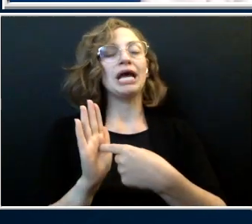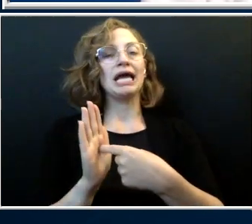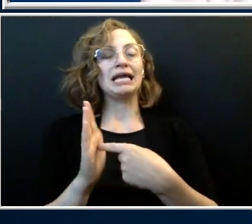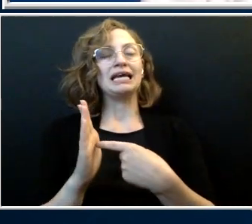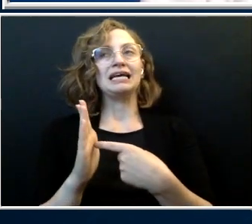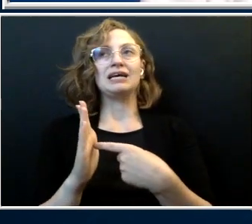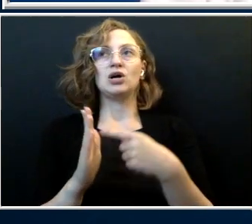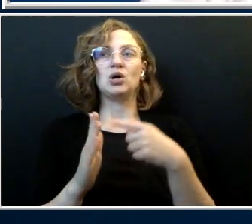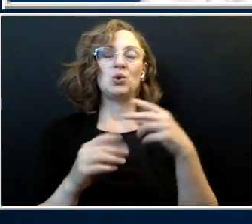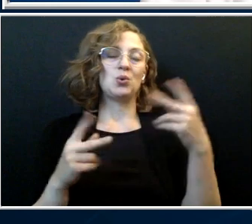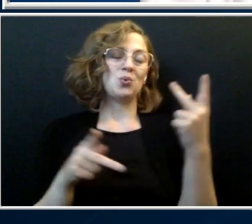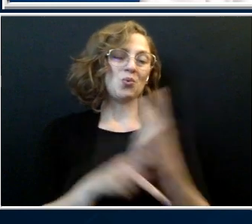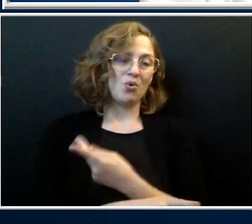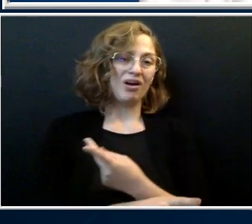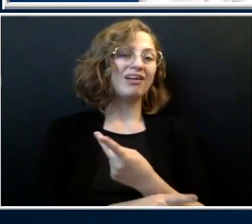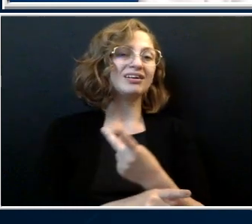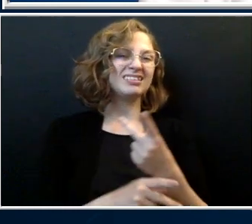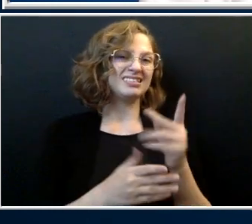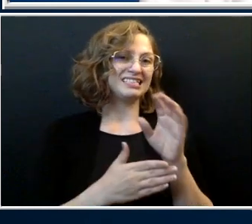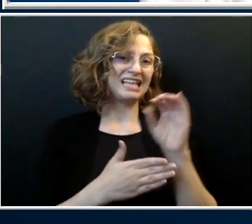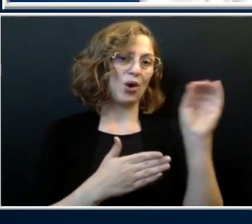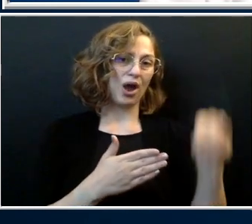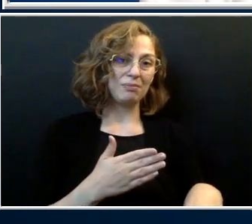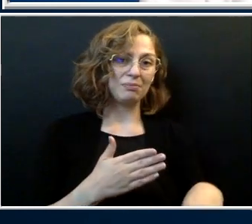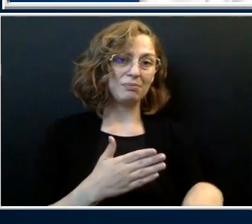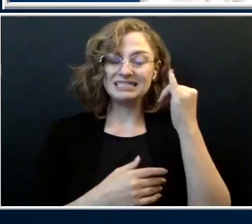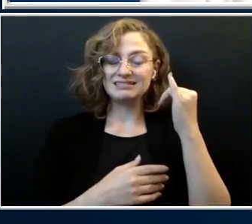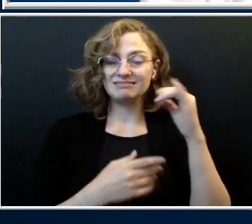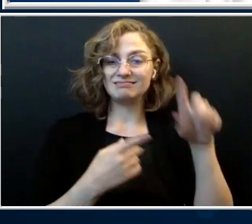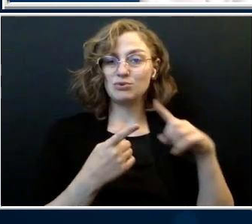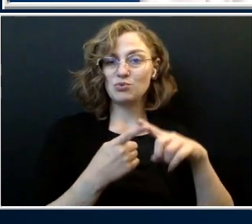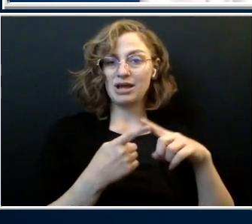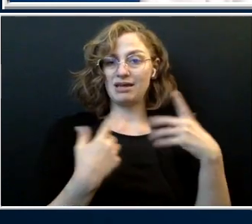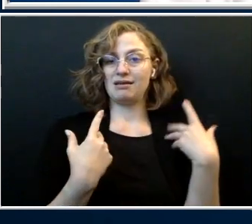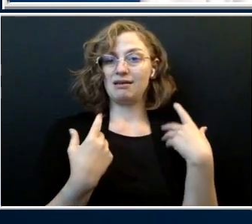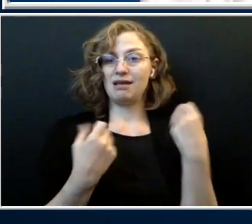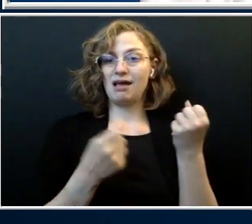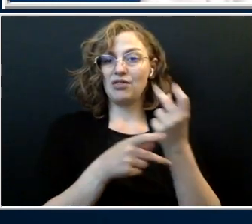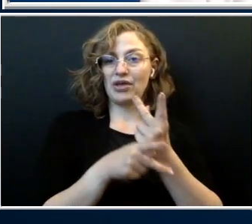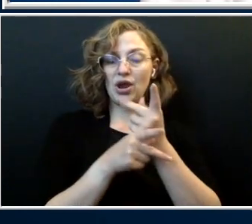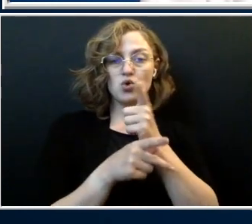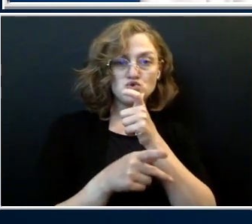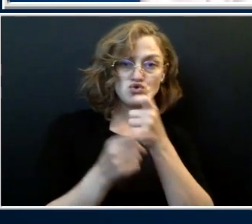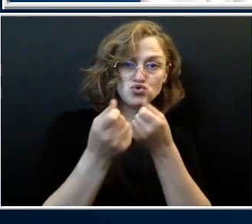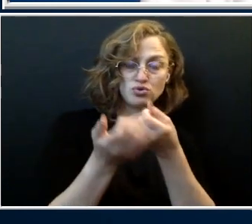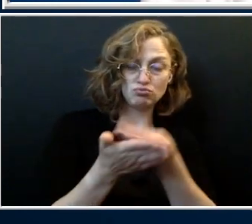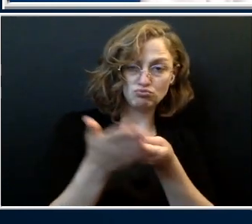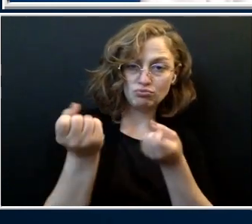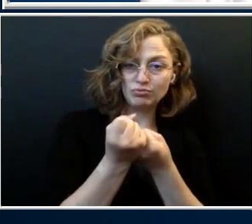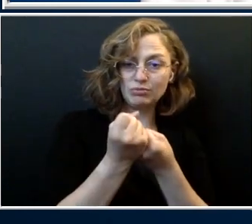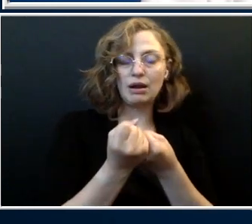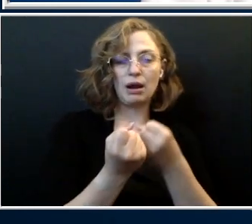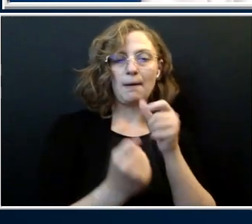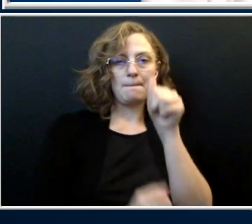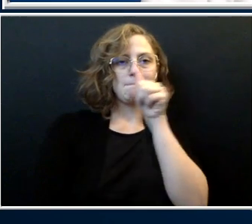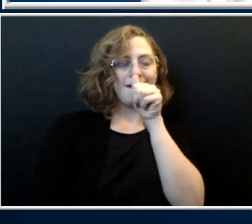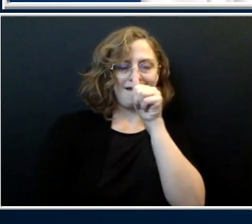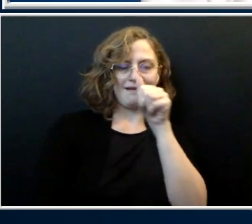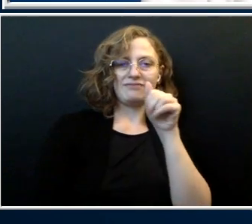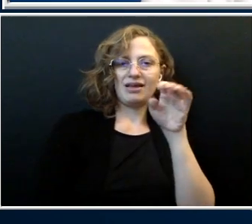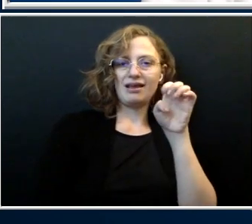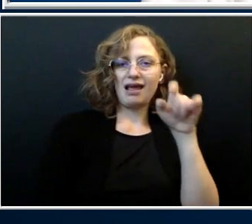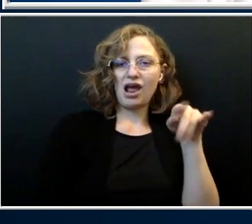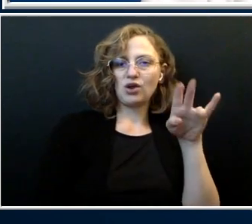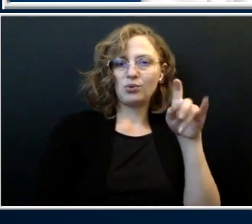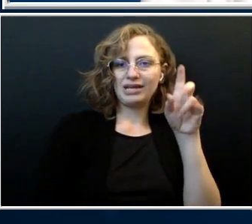than in either for-profit or not-for-profit. And I think this is going to be something that's going to probably take legislative action in the long run,